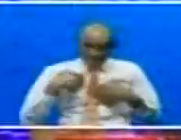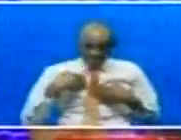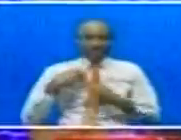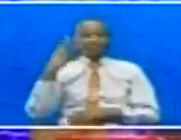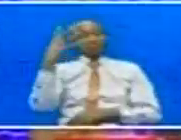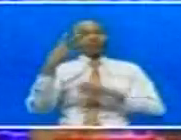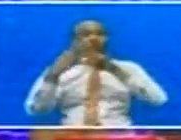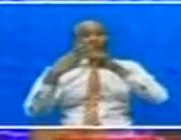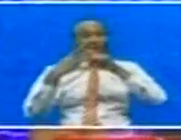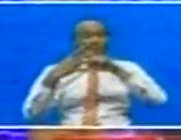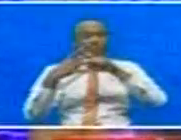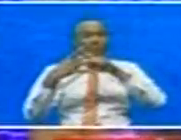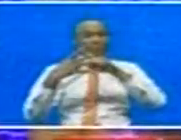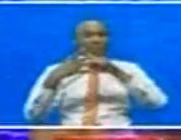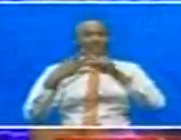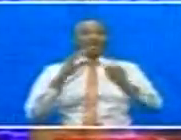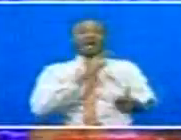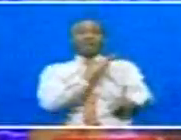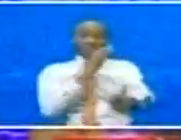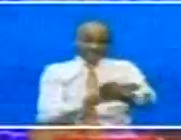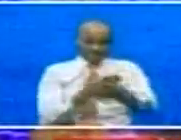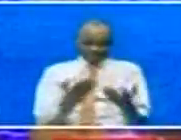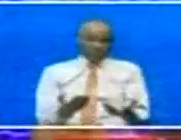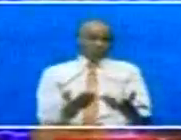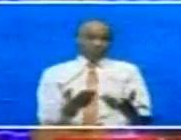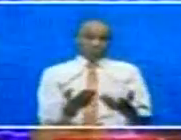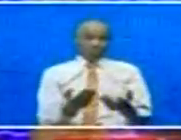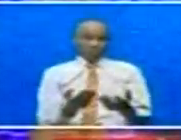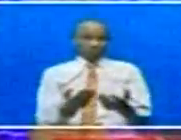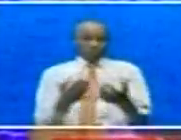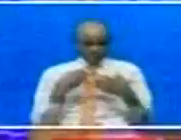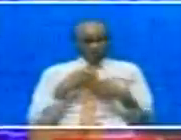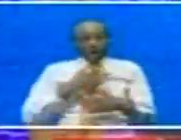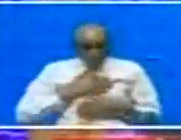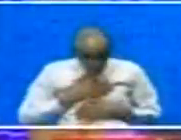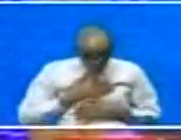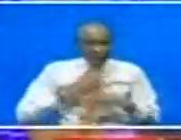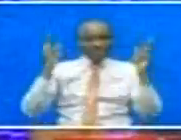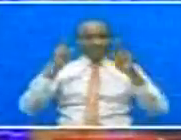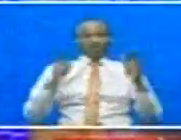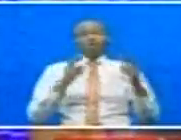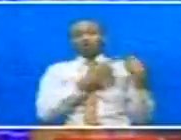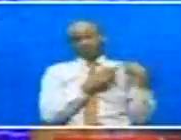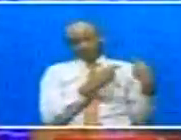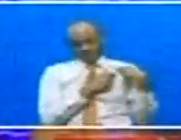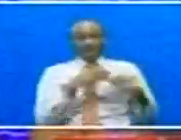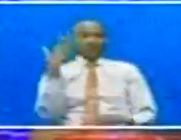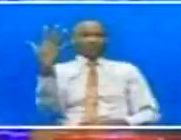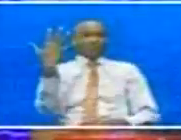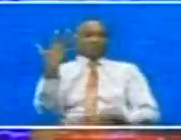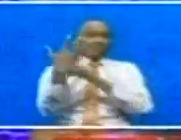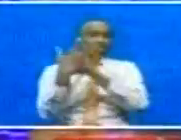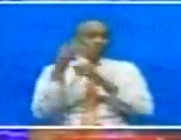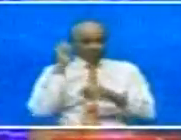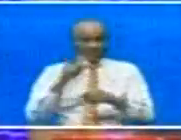one, you need to have what is called capacity to honor international obligations. And fifth, you must